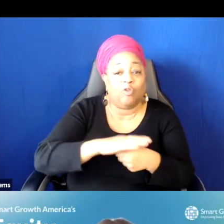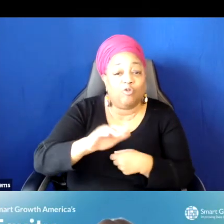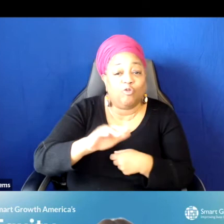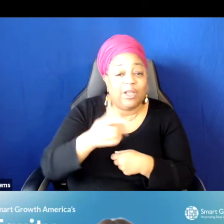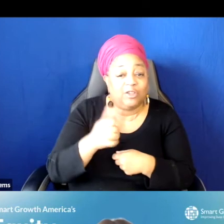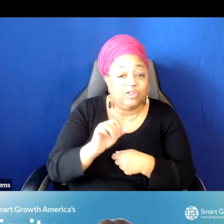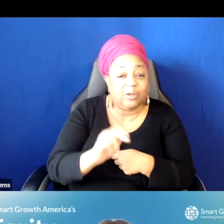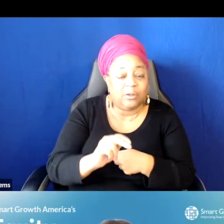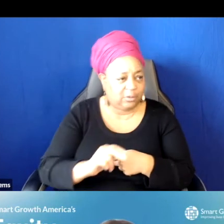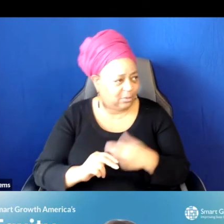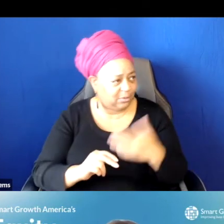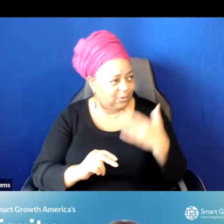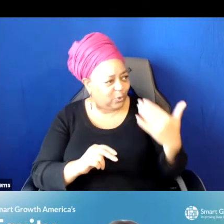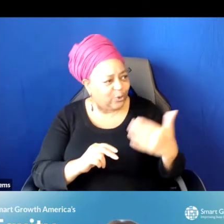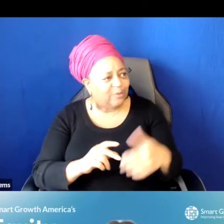Very good.